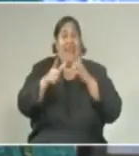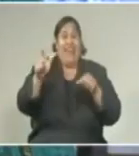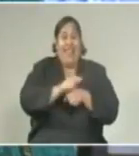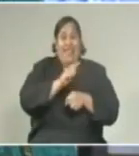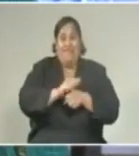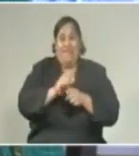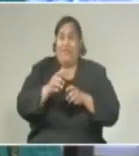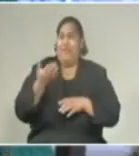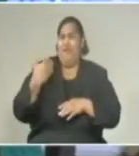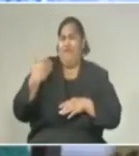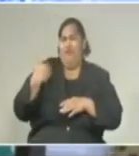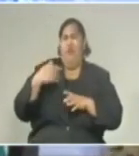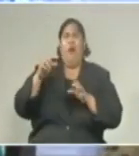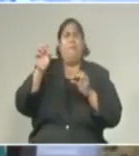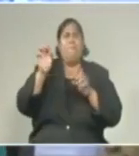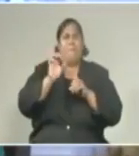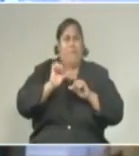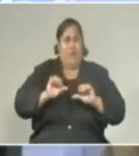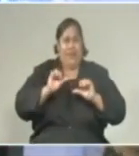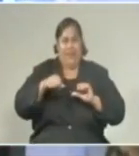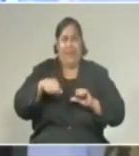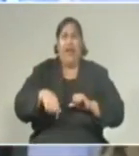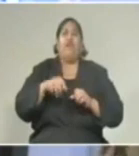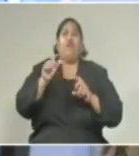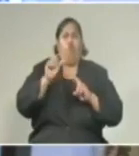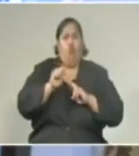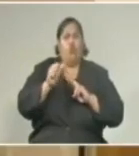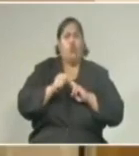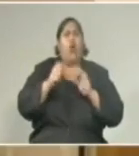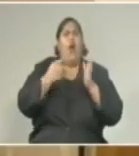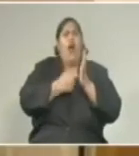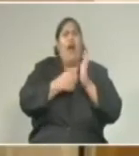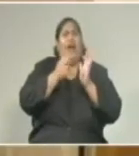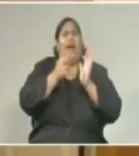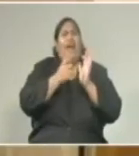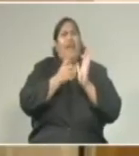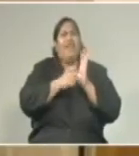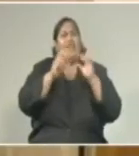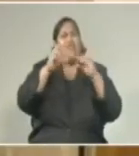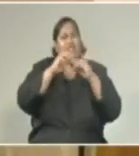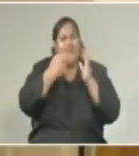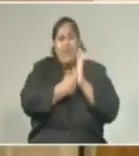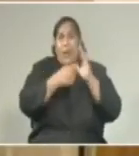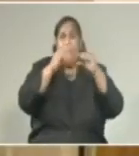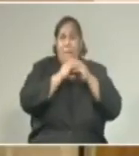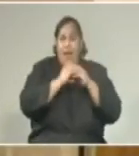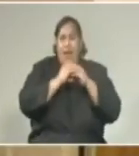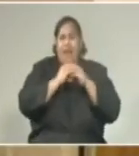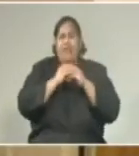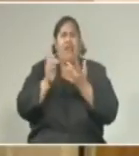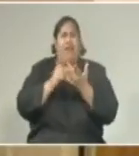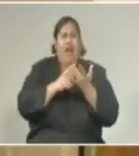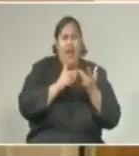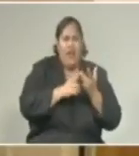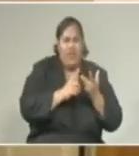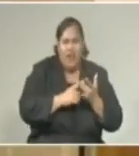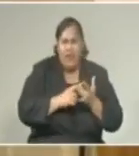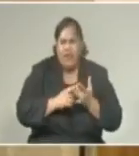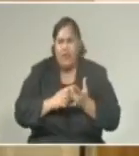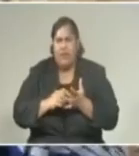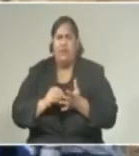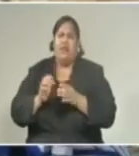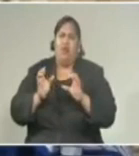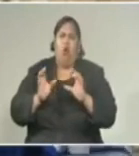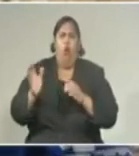former governor of the Reserve Bank of Fiji, Savanathan Narumbe, and the Freedom Alliance party leader, Jagath Karunaratne,